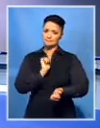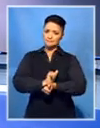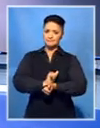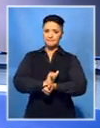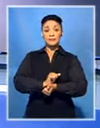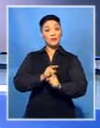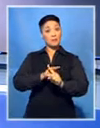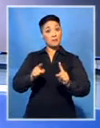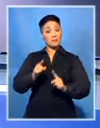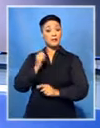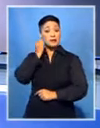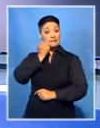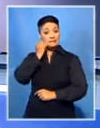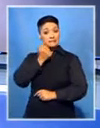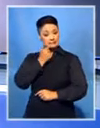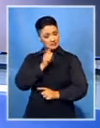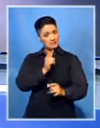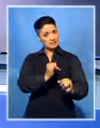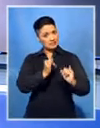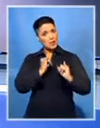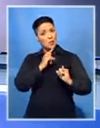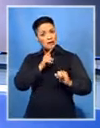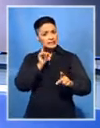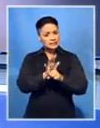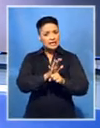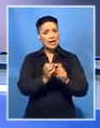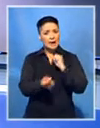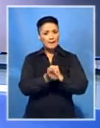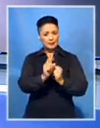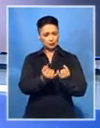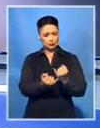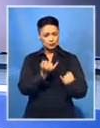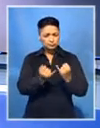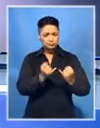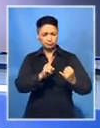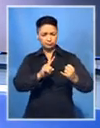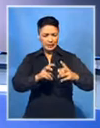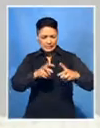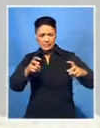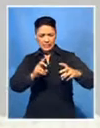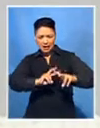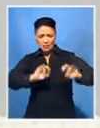President Al-Bashir is indicted by the ICC for war crimes, crimes against humanity and genocide.